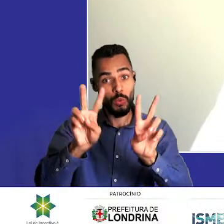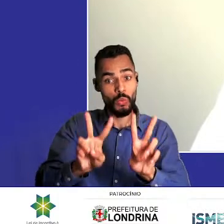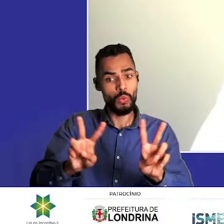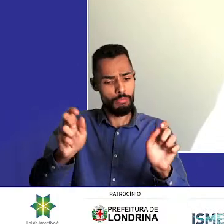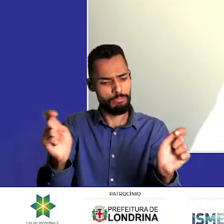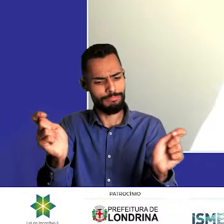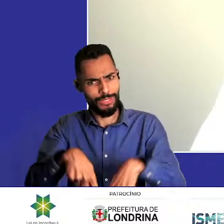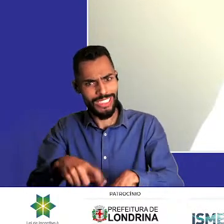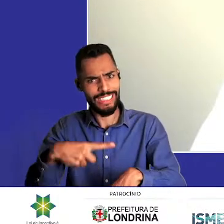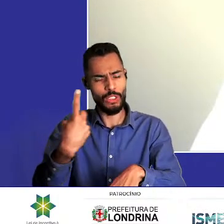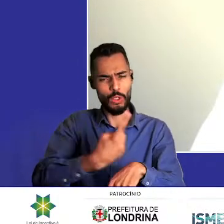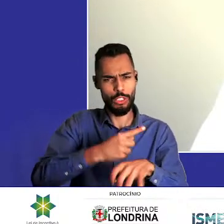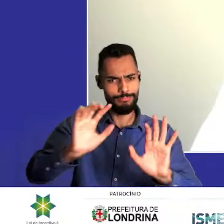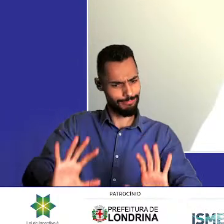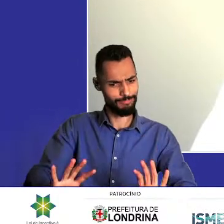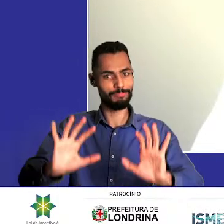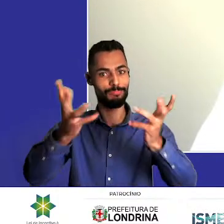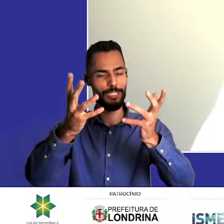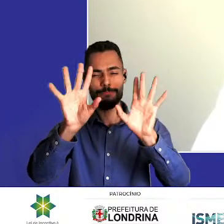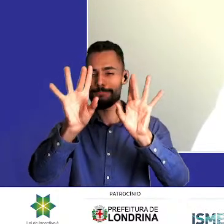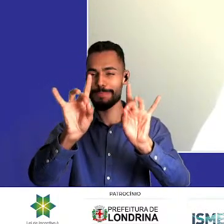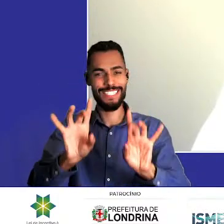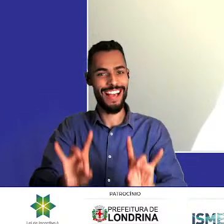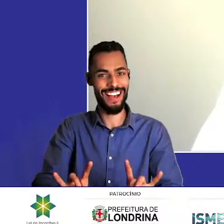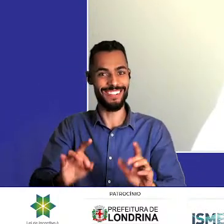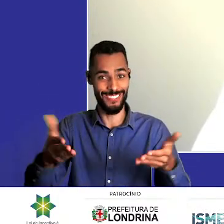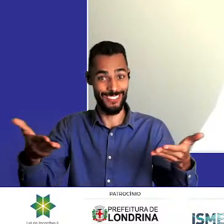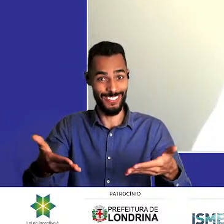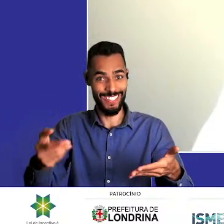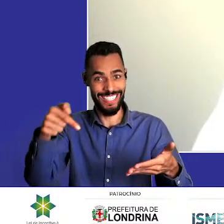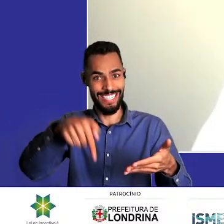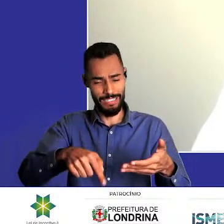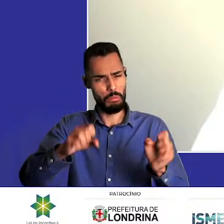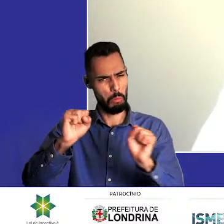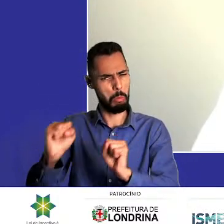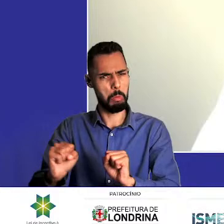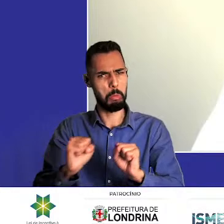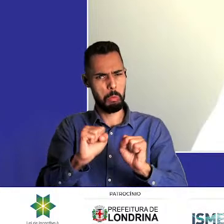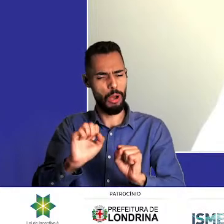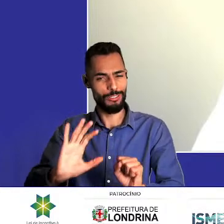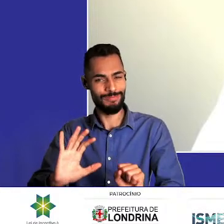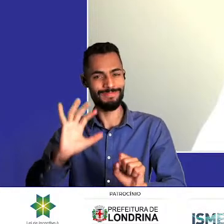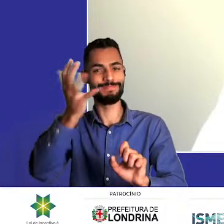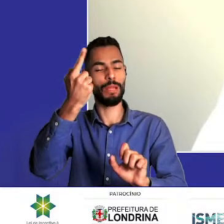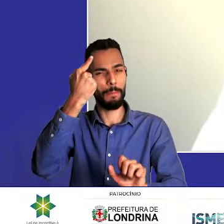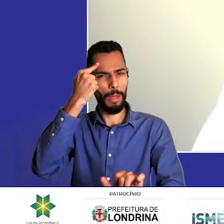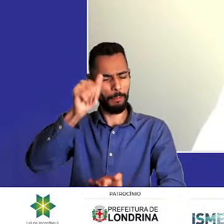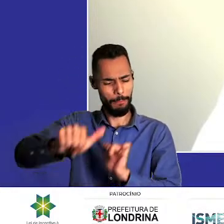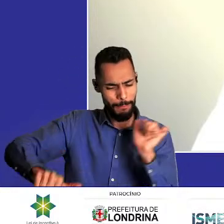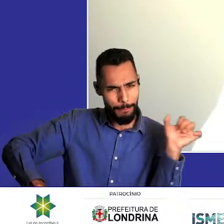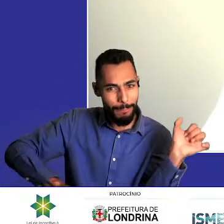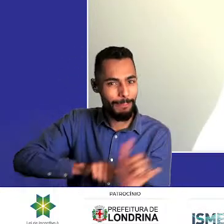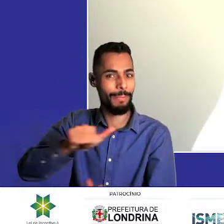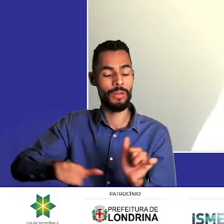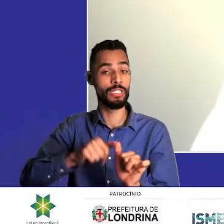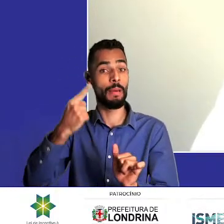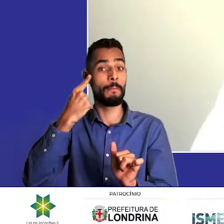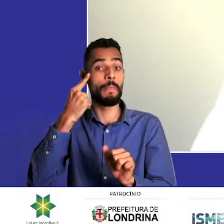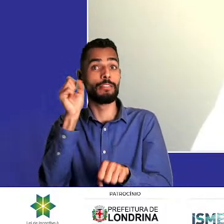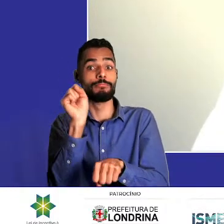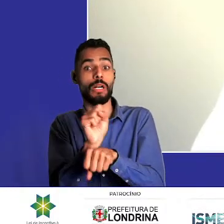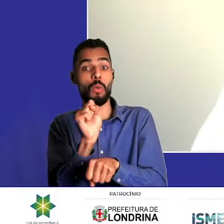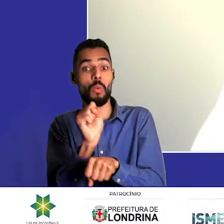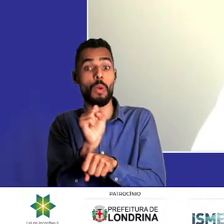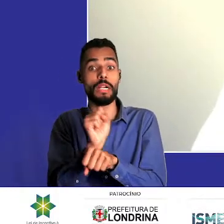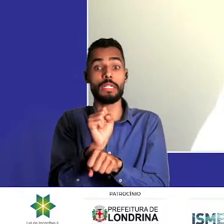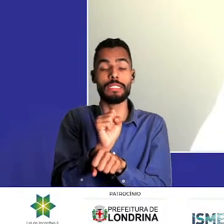could potentially change the way we approach music education in Brazil.